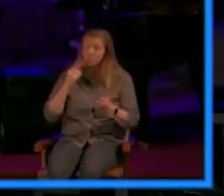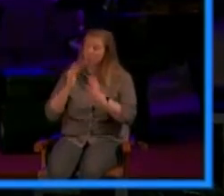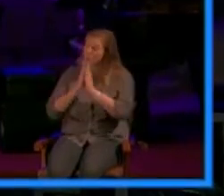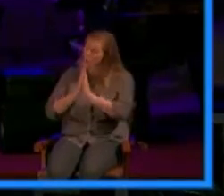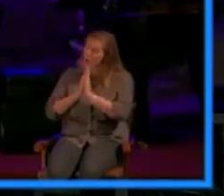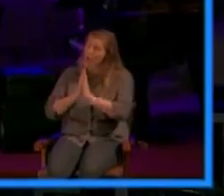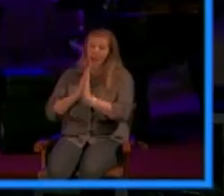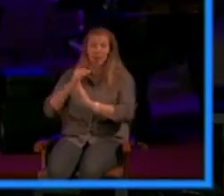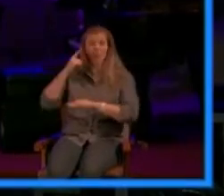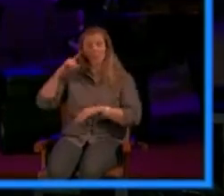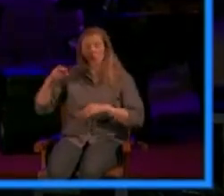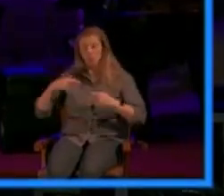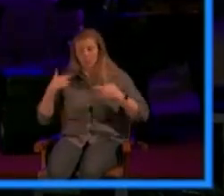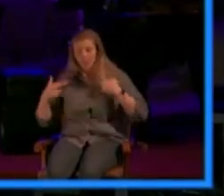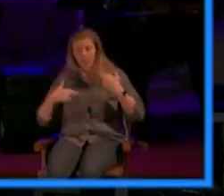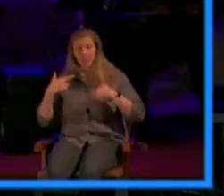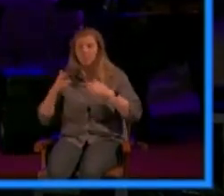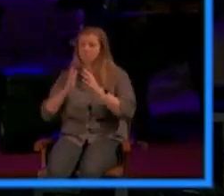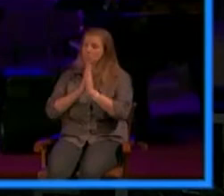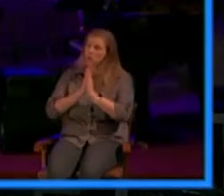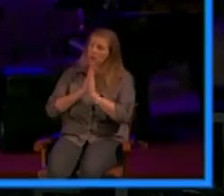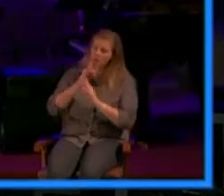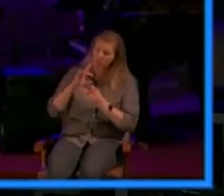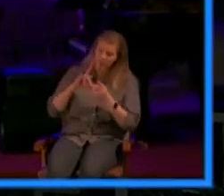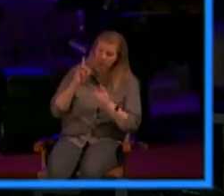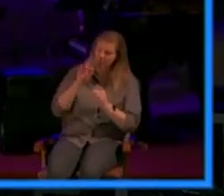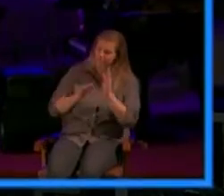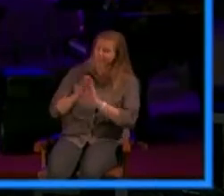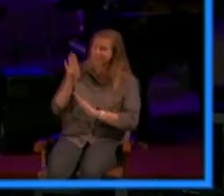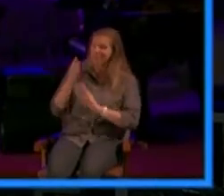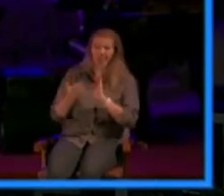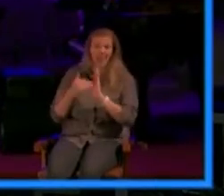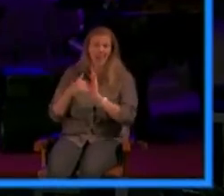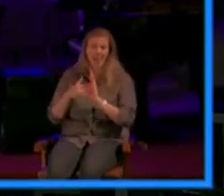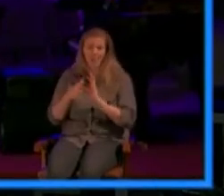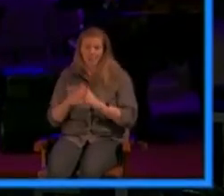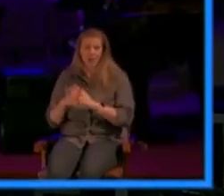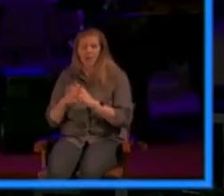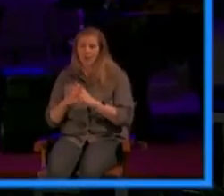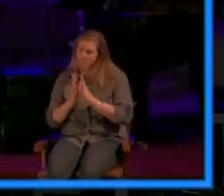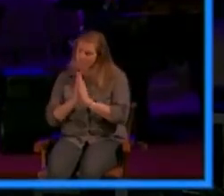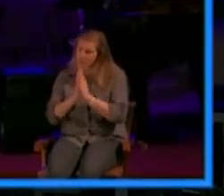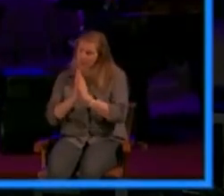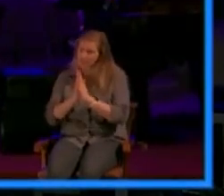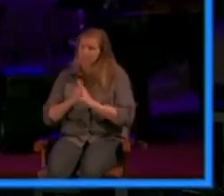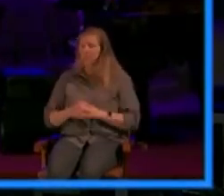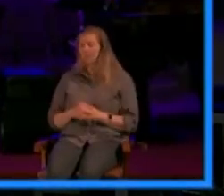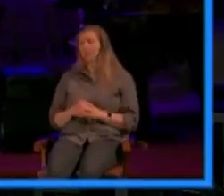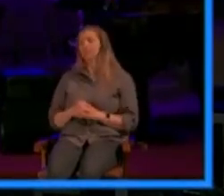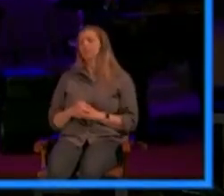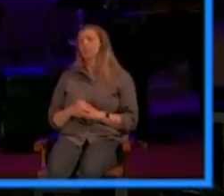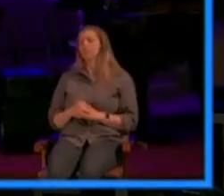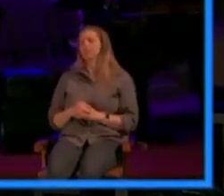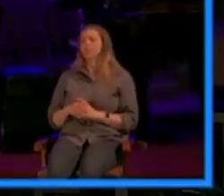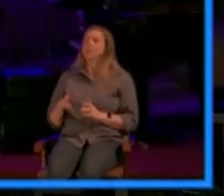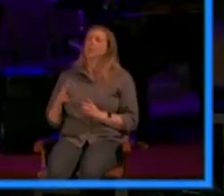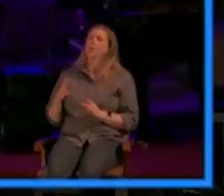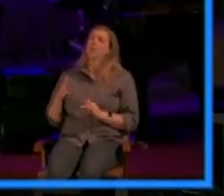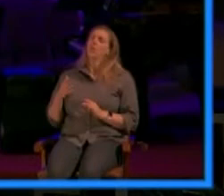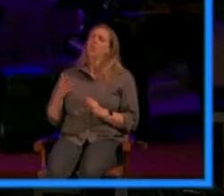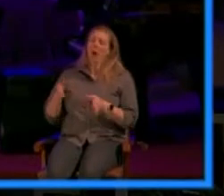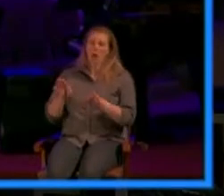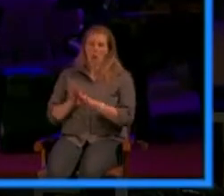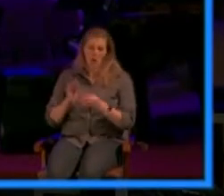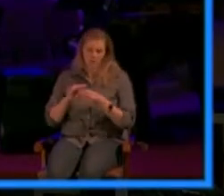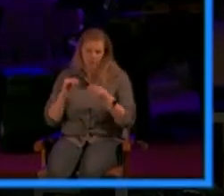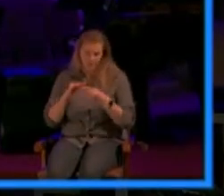for spiritual awakening? I close with this historic illustration of why I believe God can use you and God